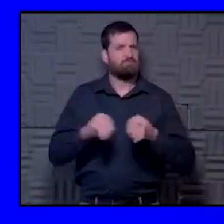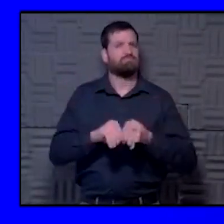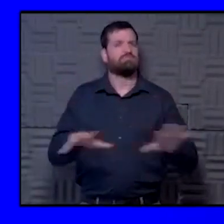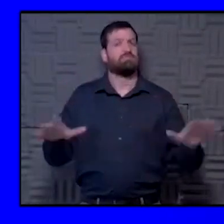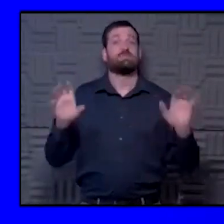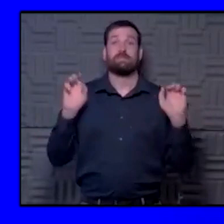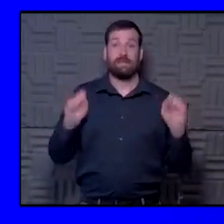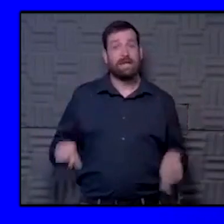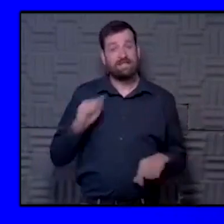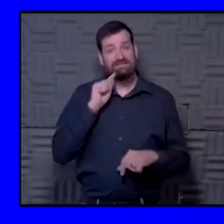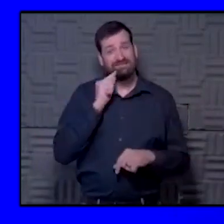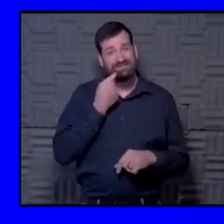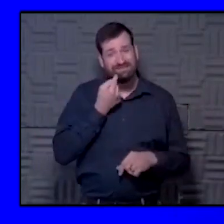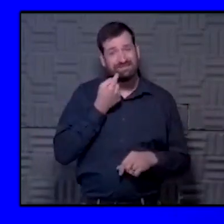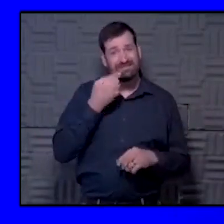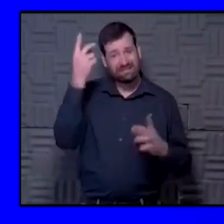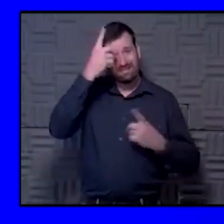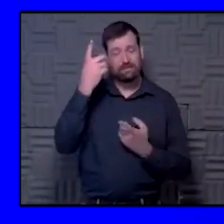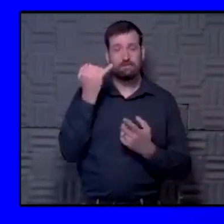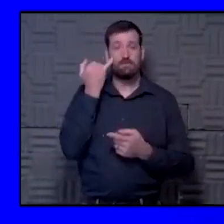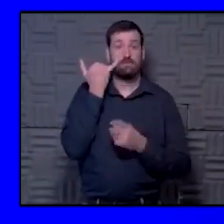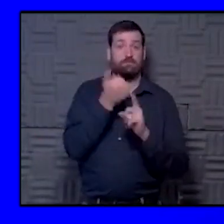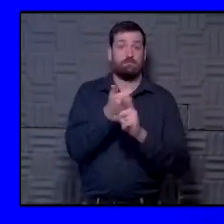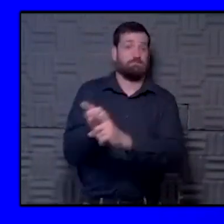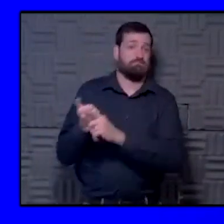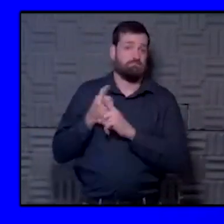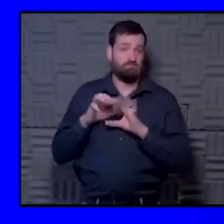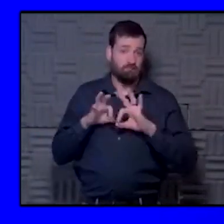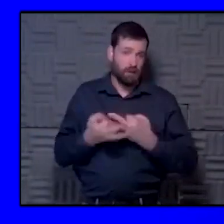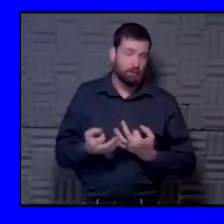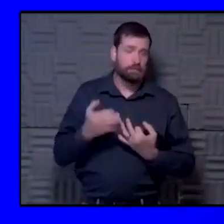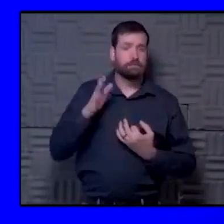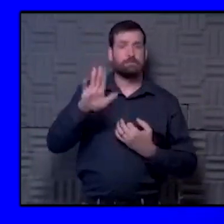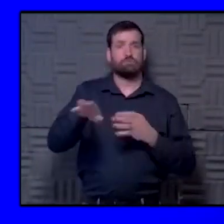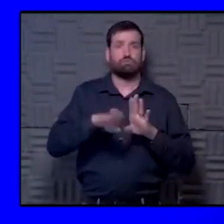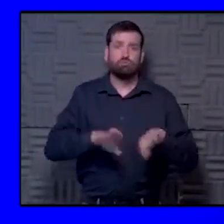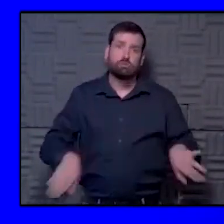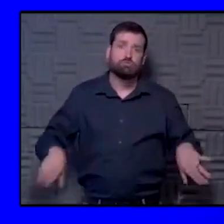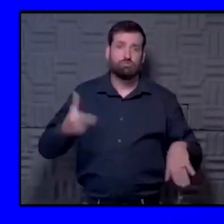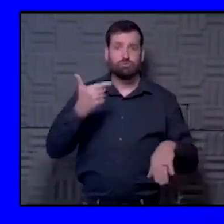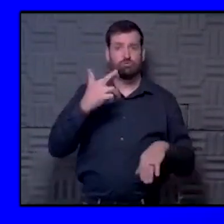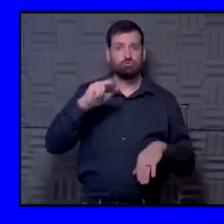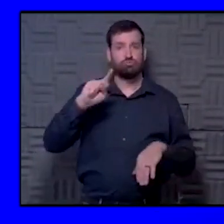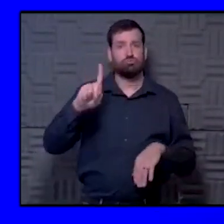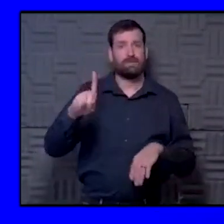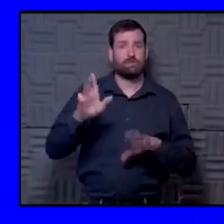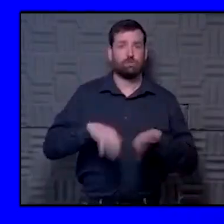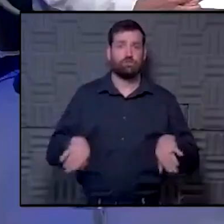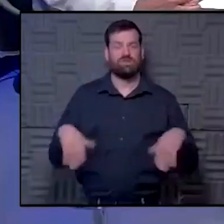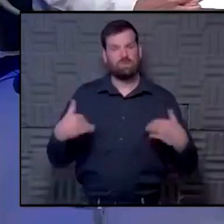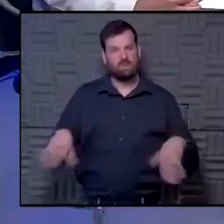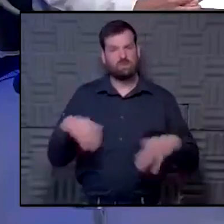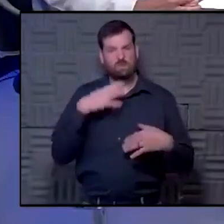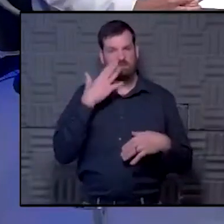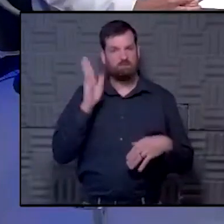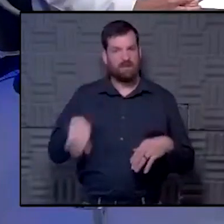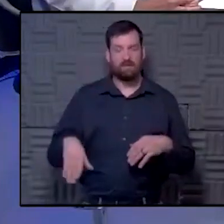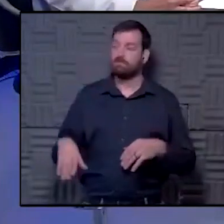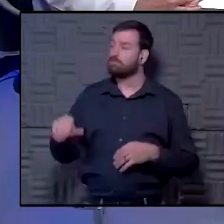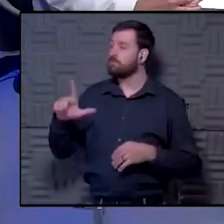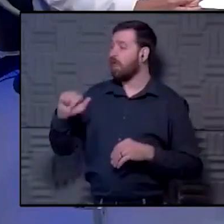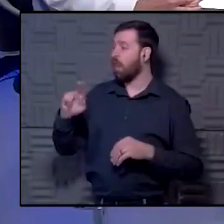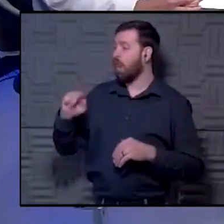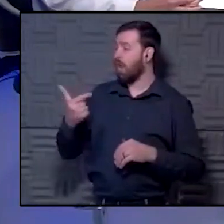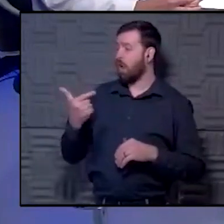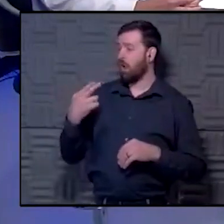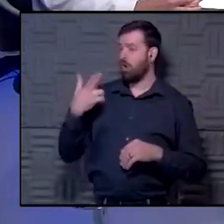get significant disease. And if it is one of your loved ones, one of your children or grandchildren, then it's bad. And the long haul story is sort of the